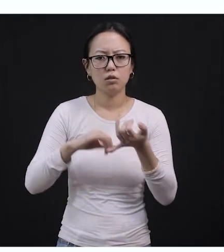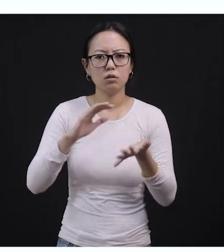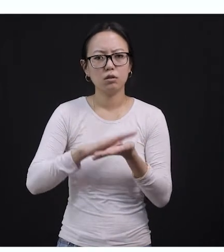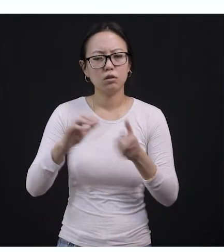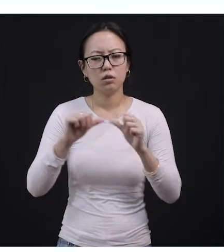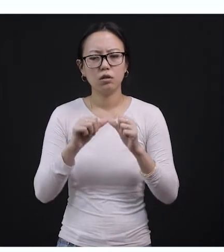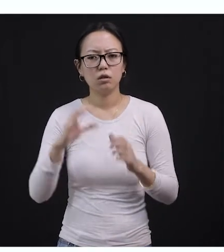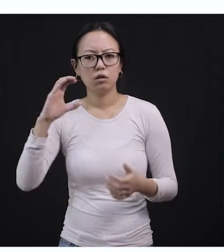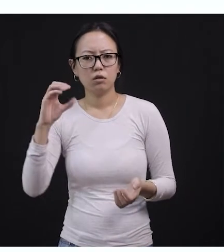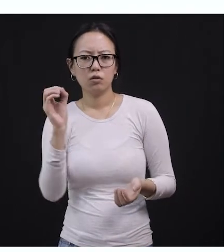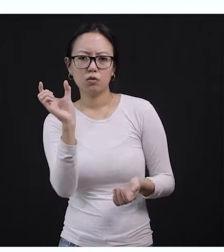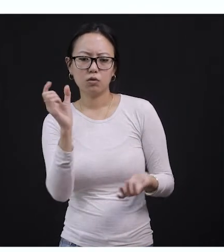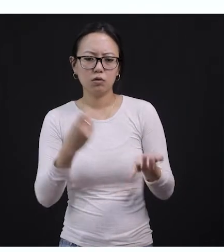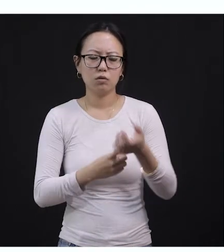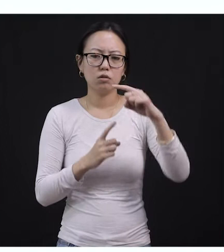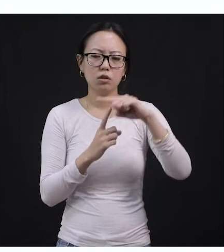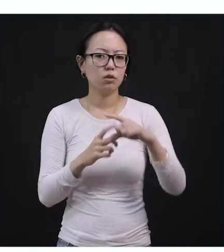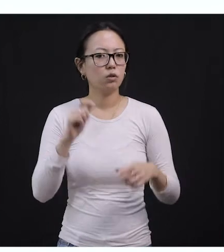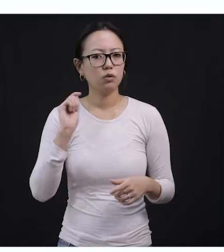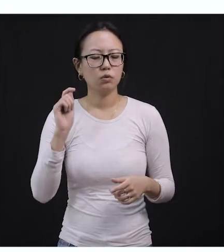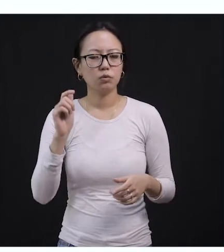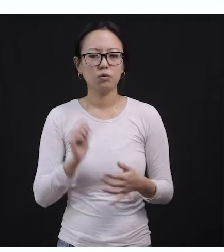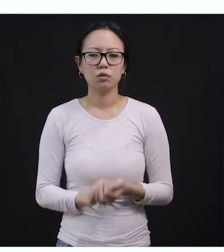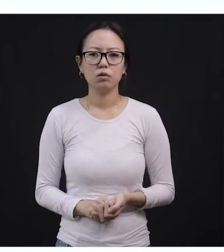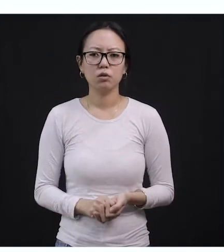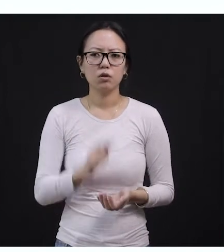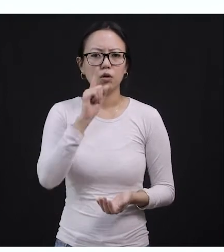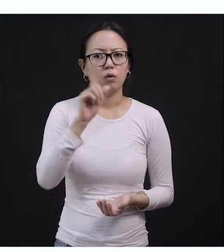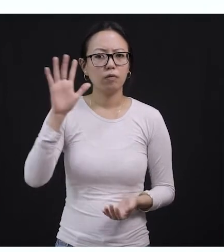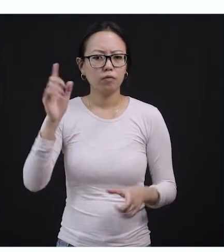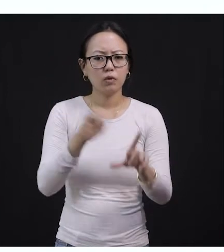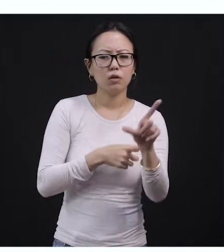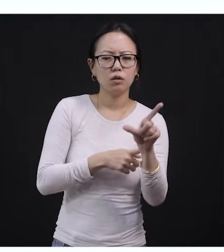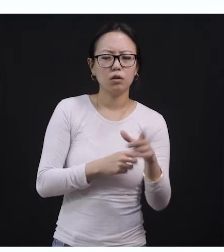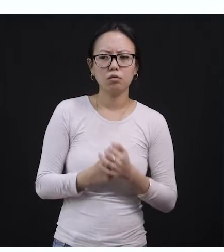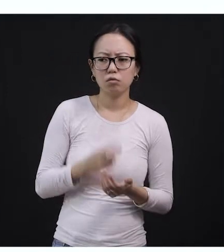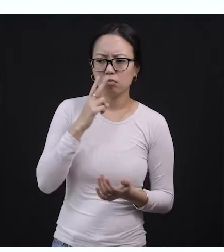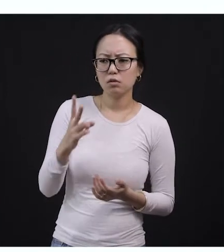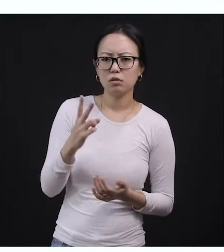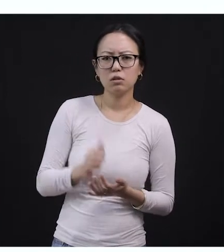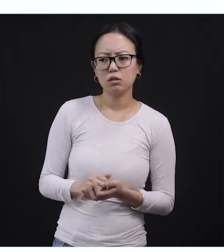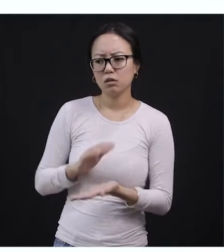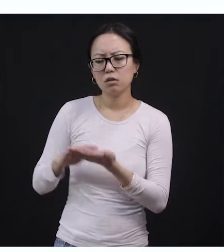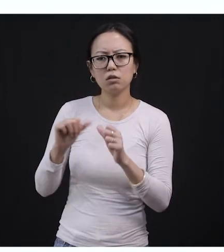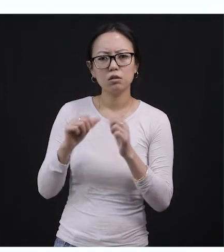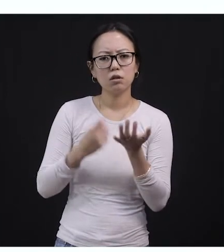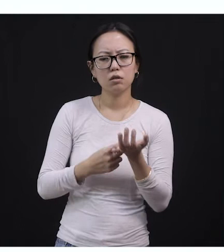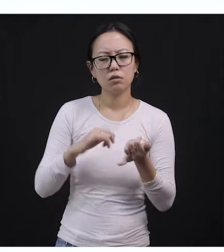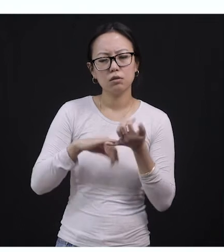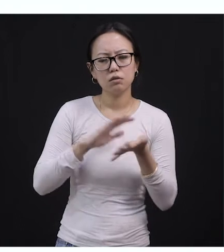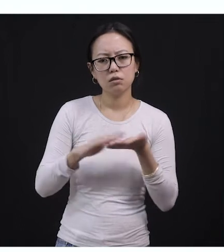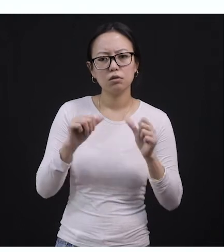spent 15 years. During these 15 years of time, he observed Harshavardhana, and he wrote